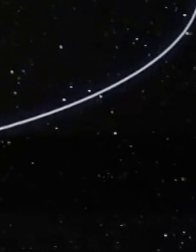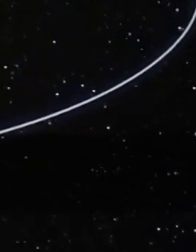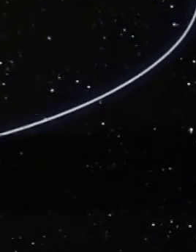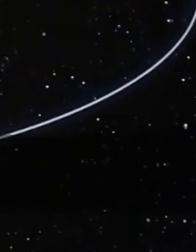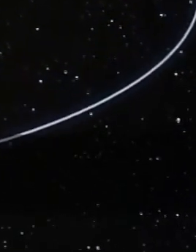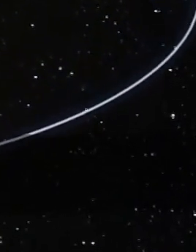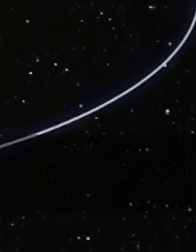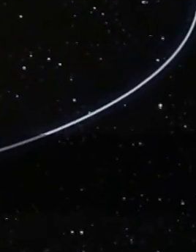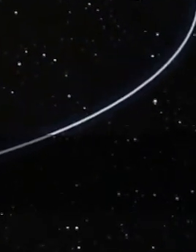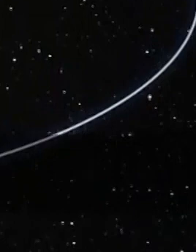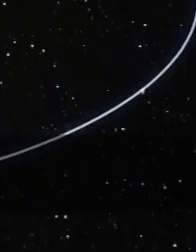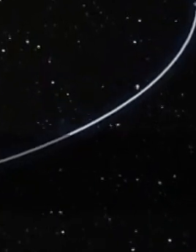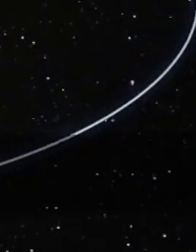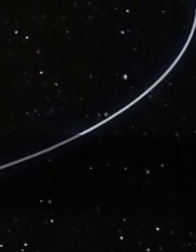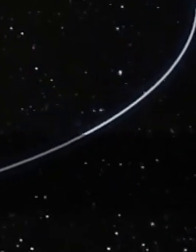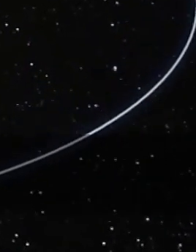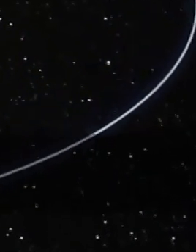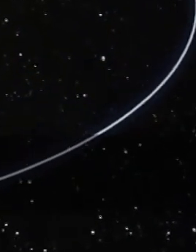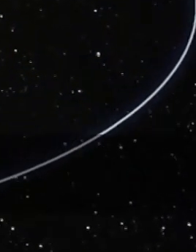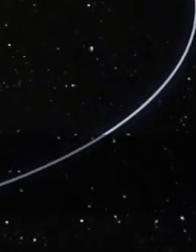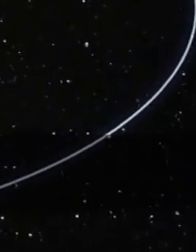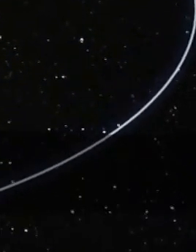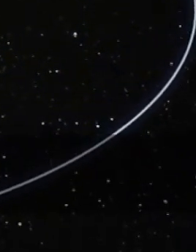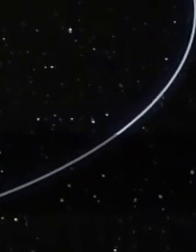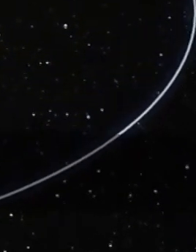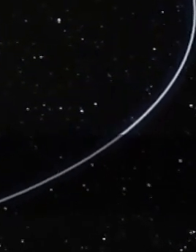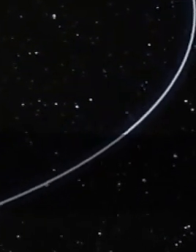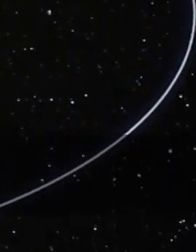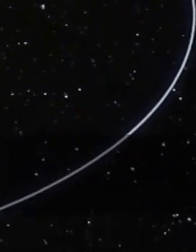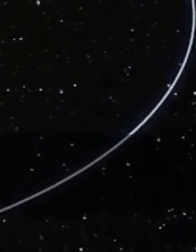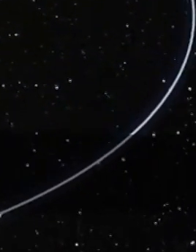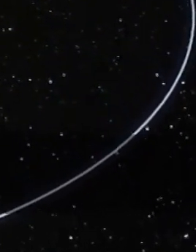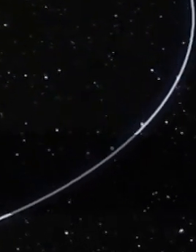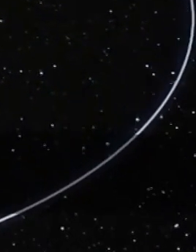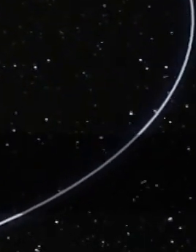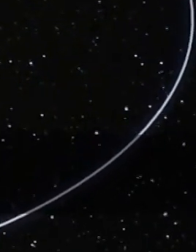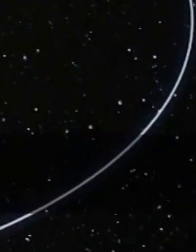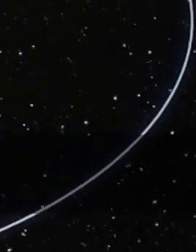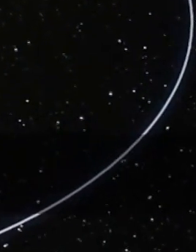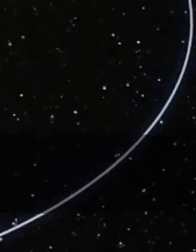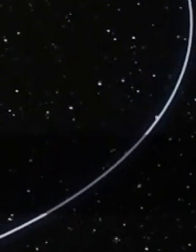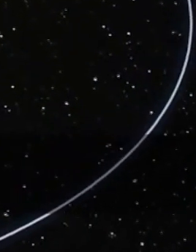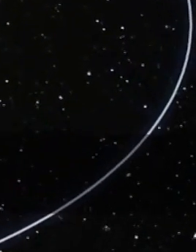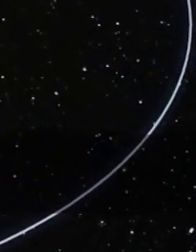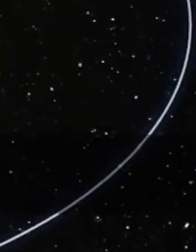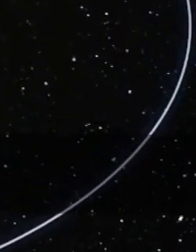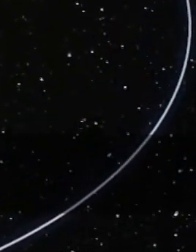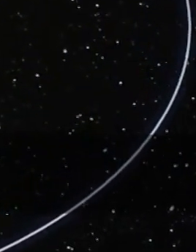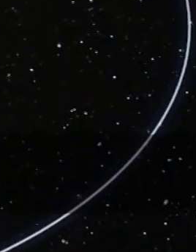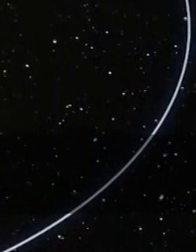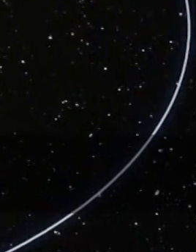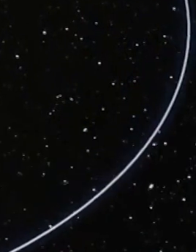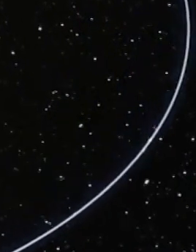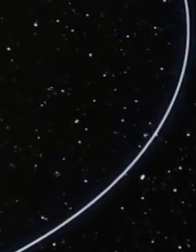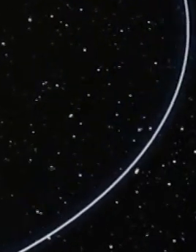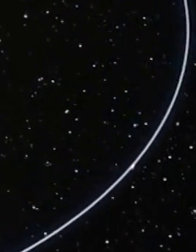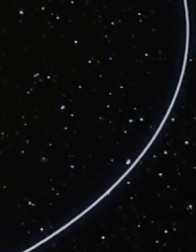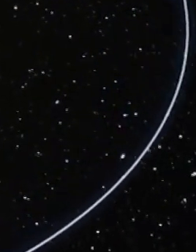Newer observations and reanalysis of the data suggest that there could be even more planets around this star.